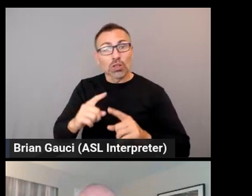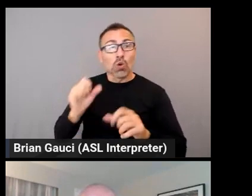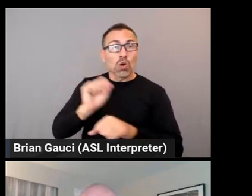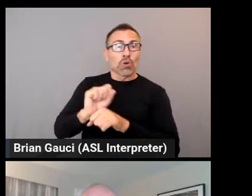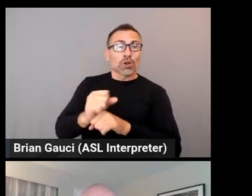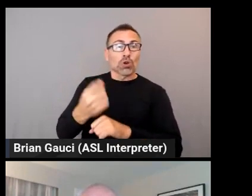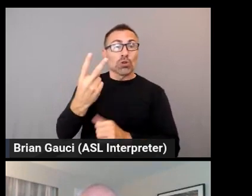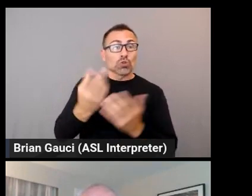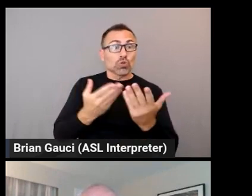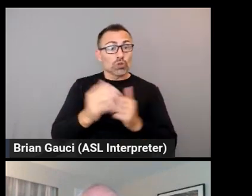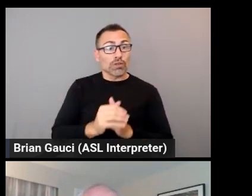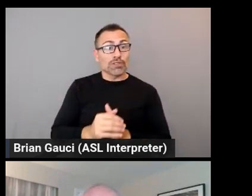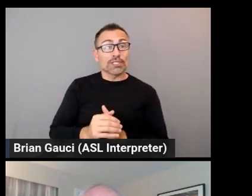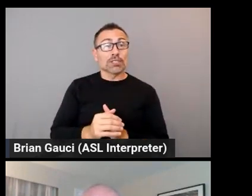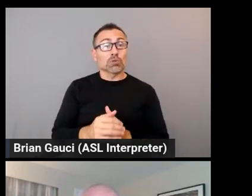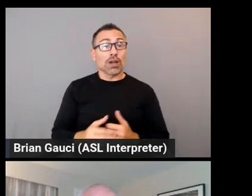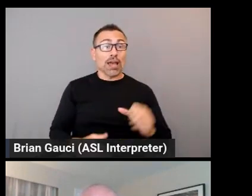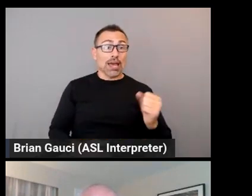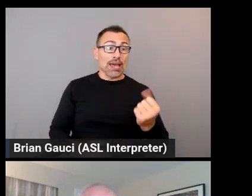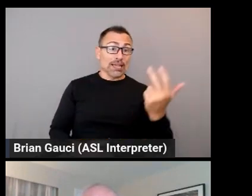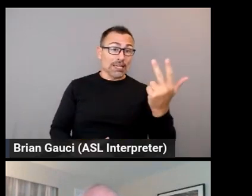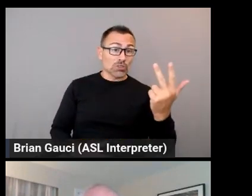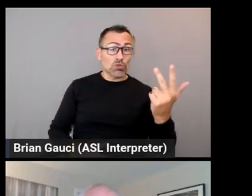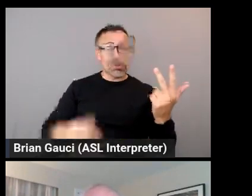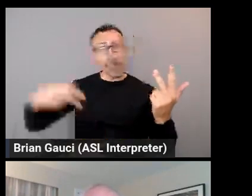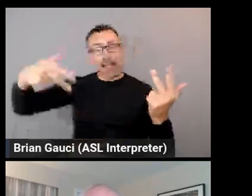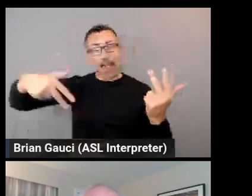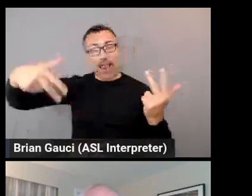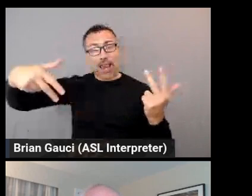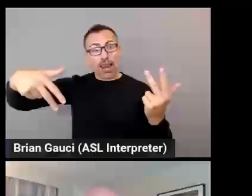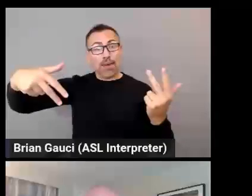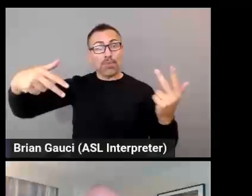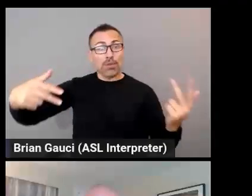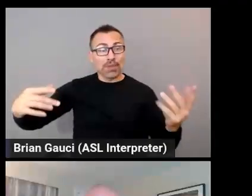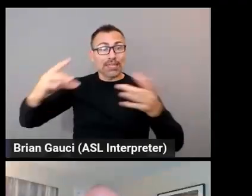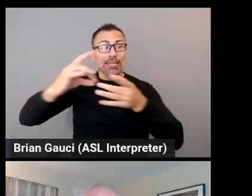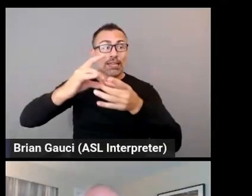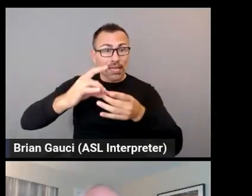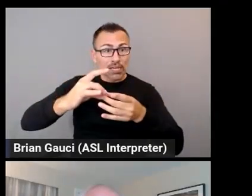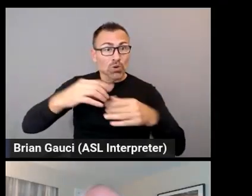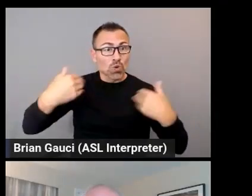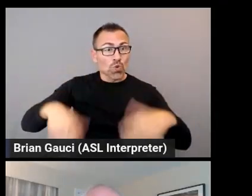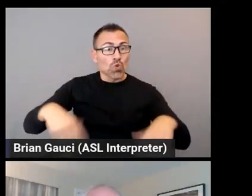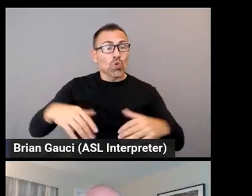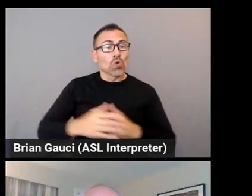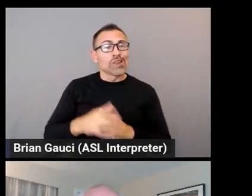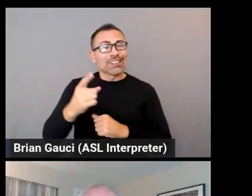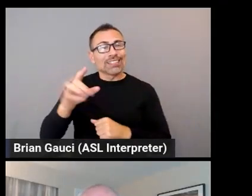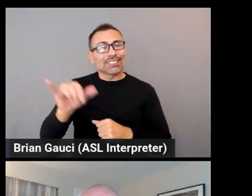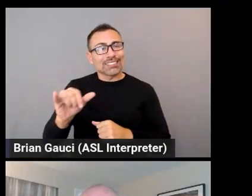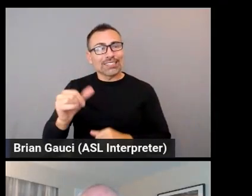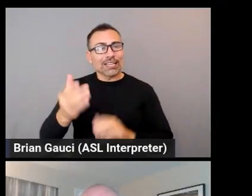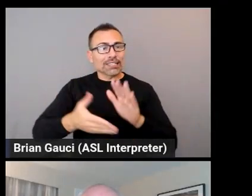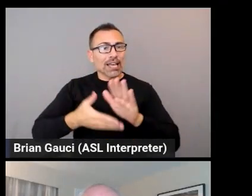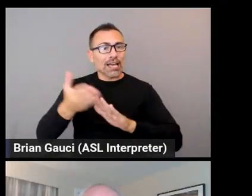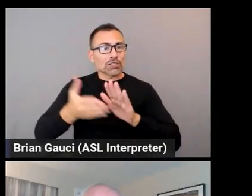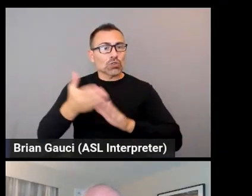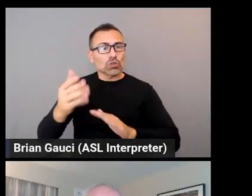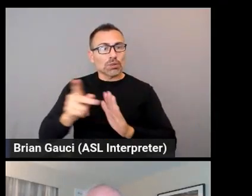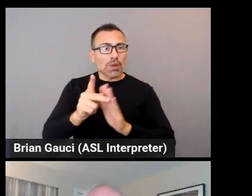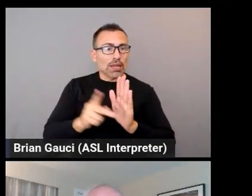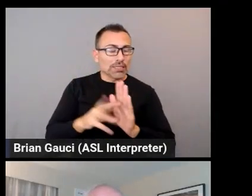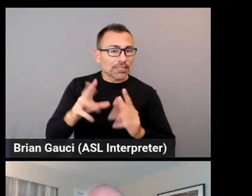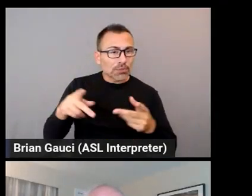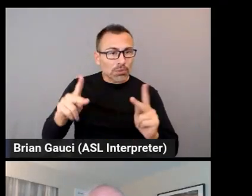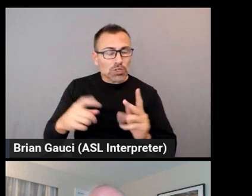with Lambda on one side, creating the connection to S3, that's almost like the the execution policy and permissions that we would need. And then